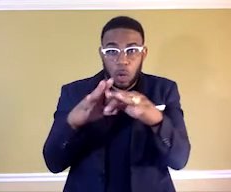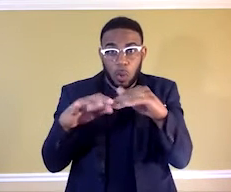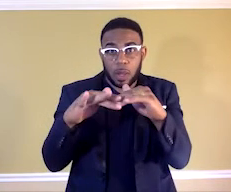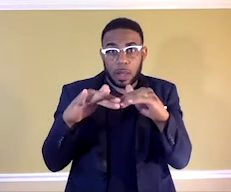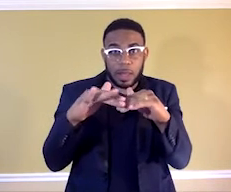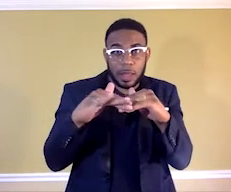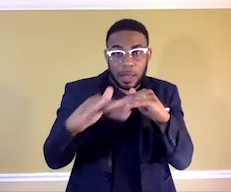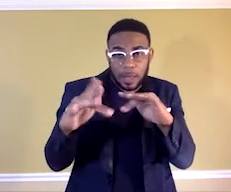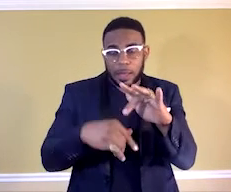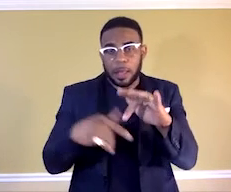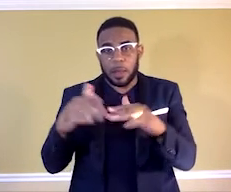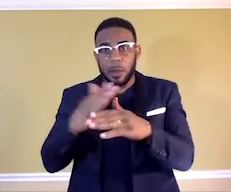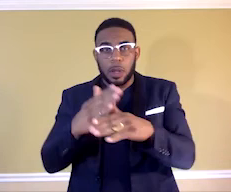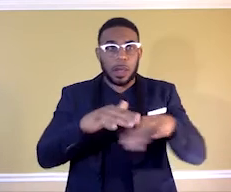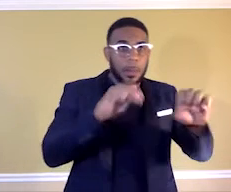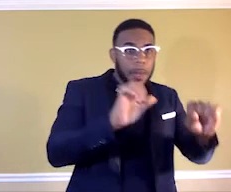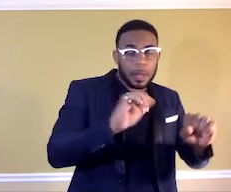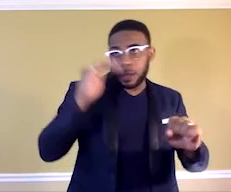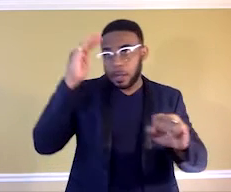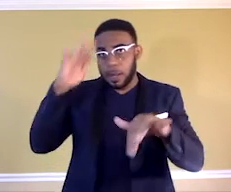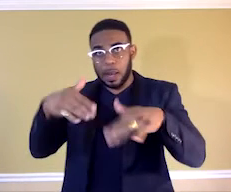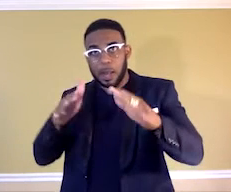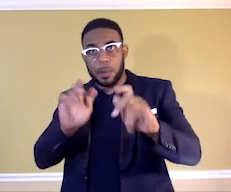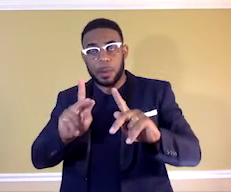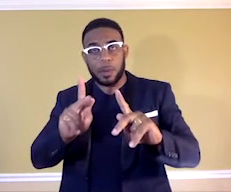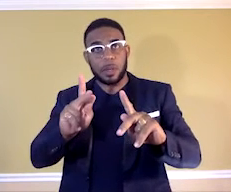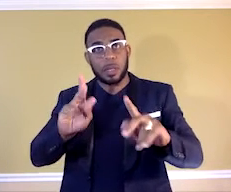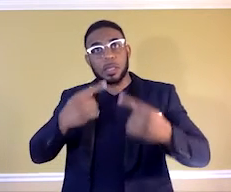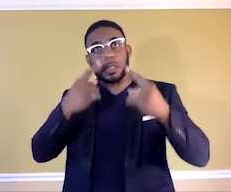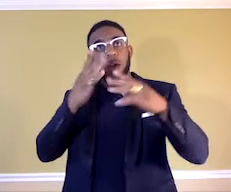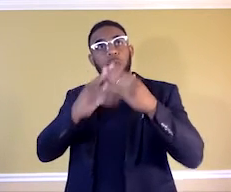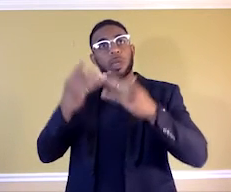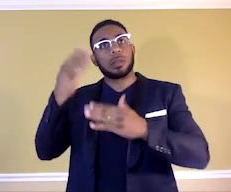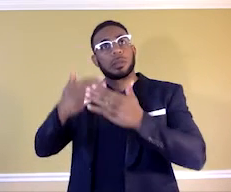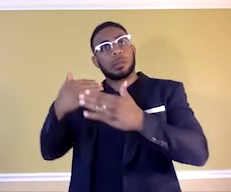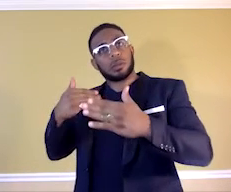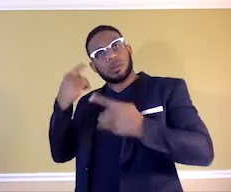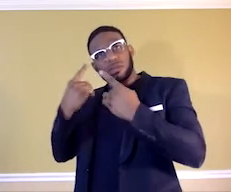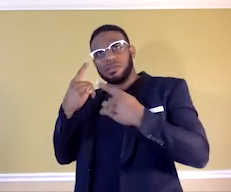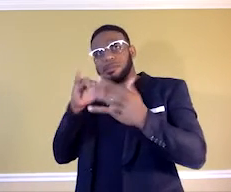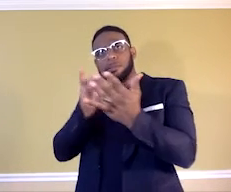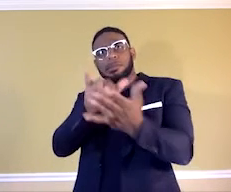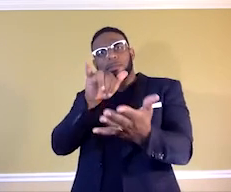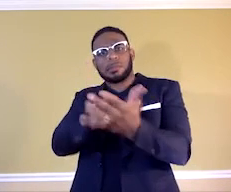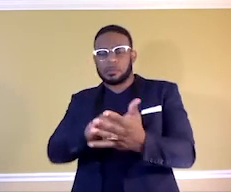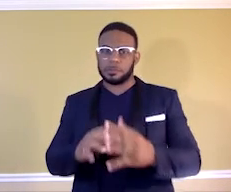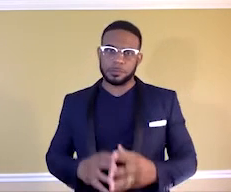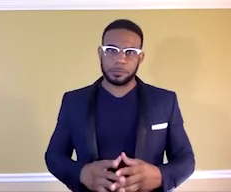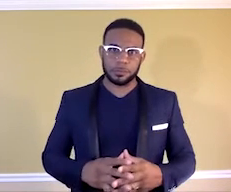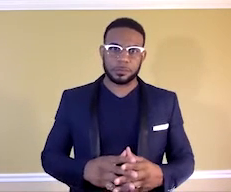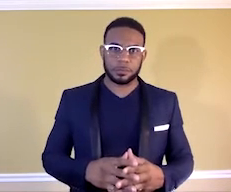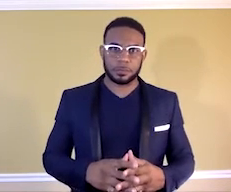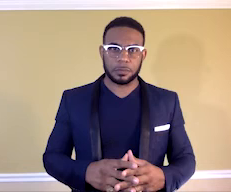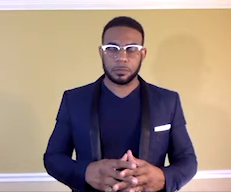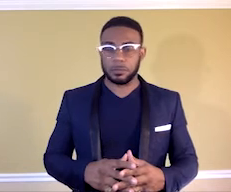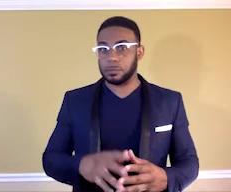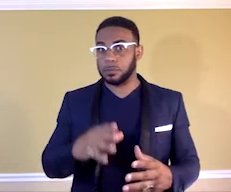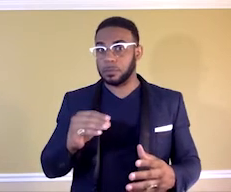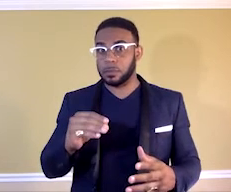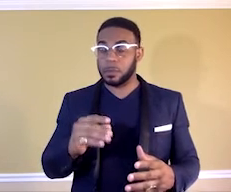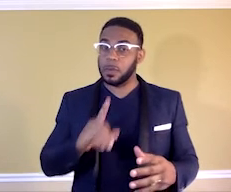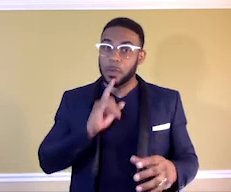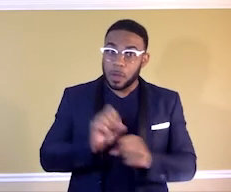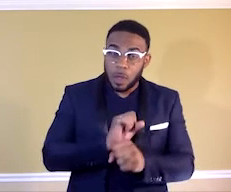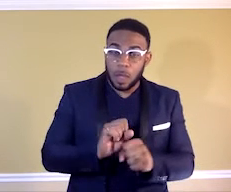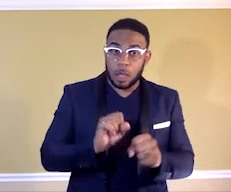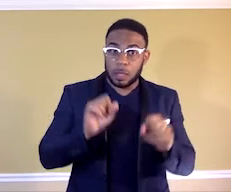and knowledge and allows people to achieve what was previously considered to be impossible. And